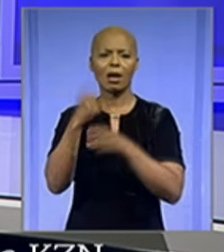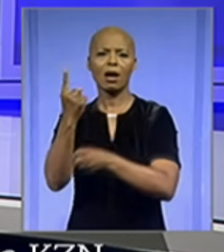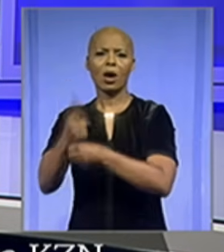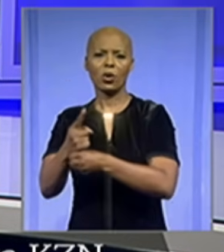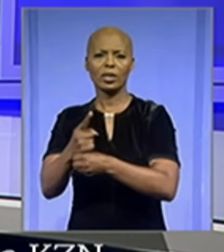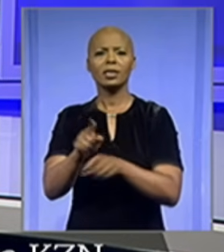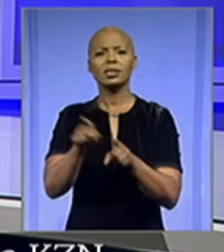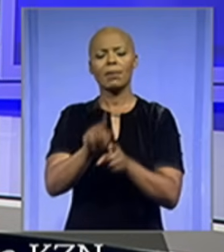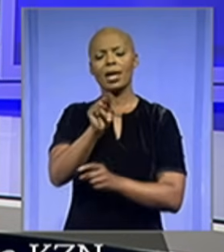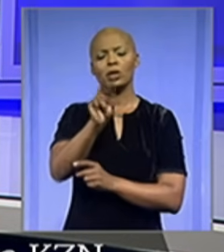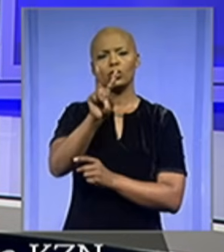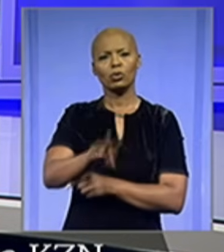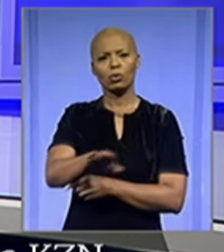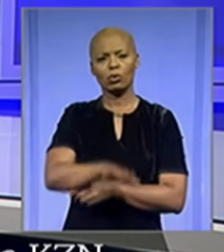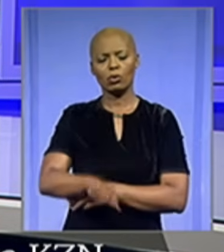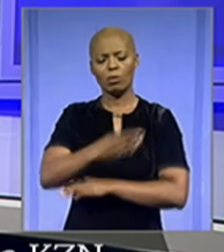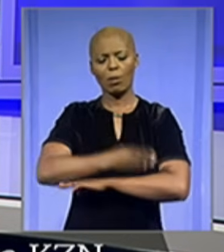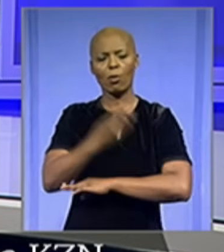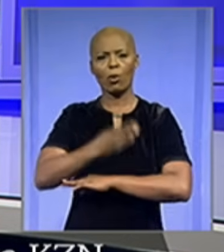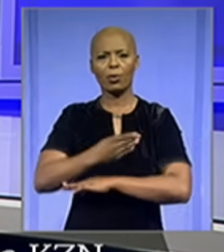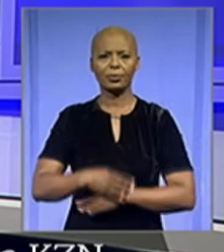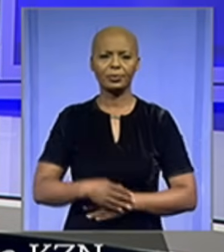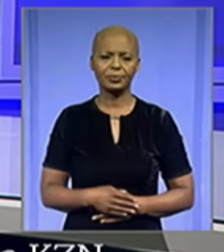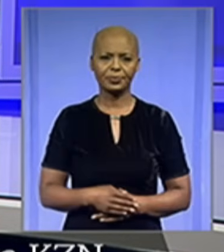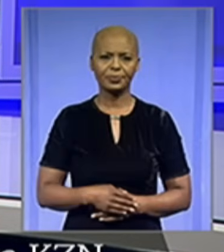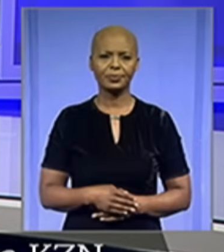le N2 kwa Mabopong.